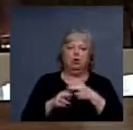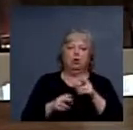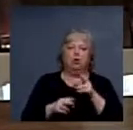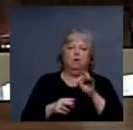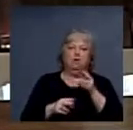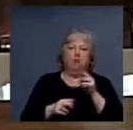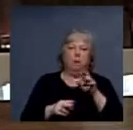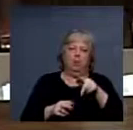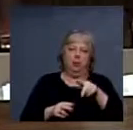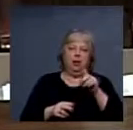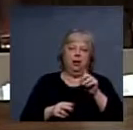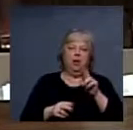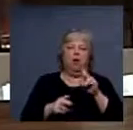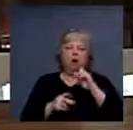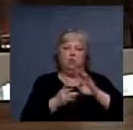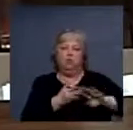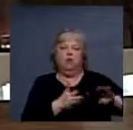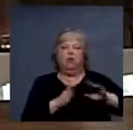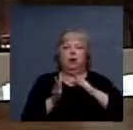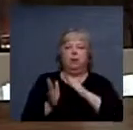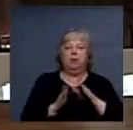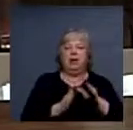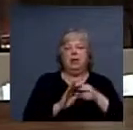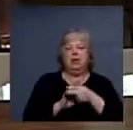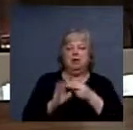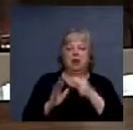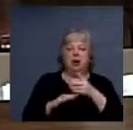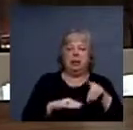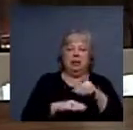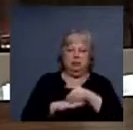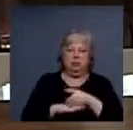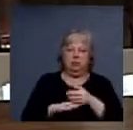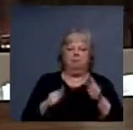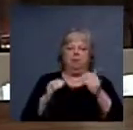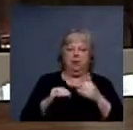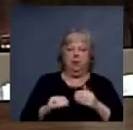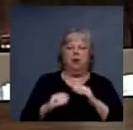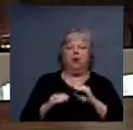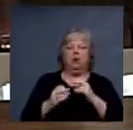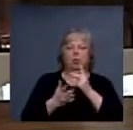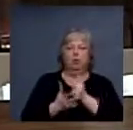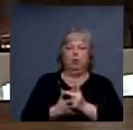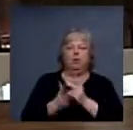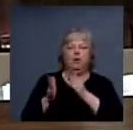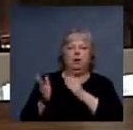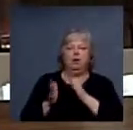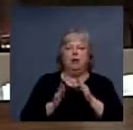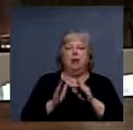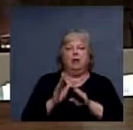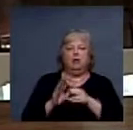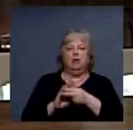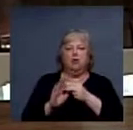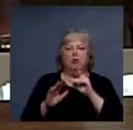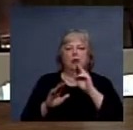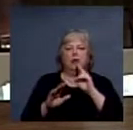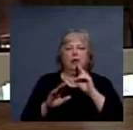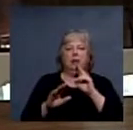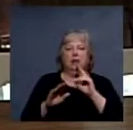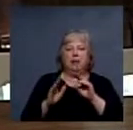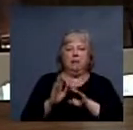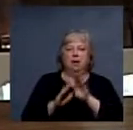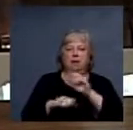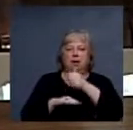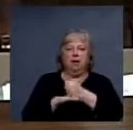PDR, and to revoke a planned zoning district and for other purposes. An ordinance to approve a planned zoning development, establish a planned commercial district